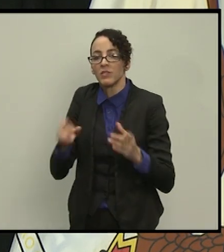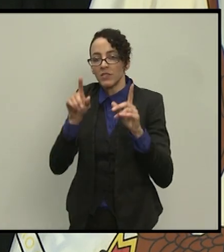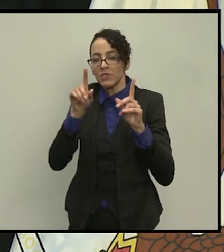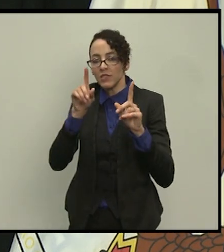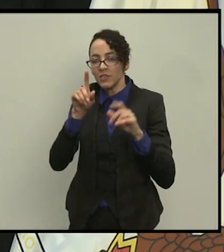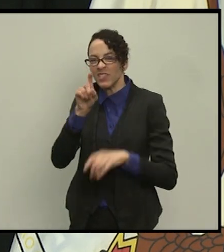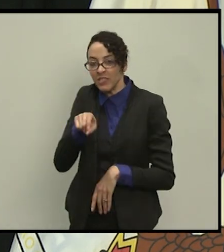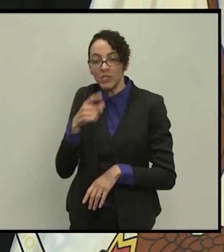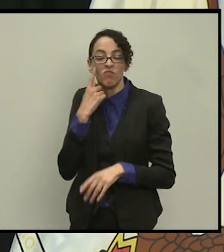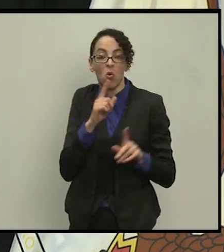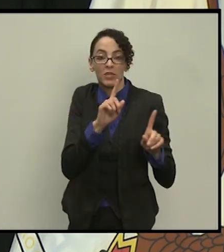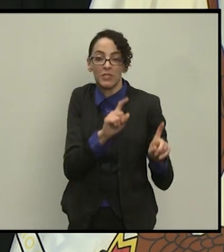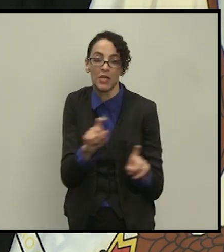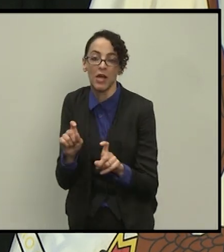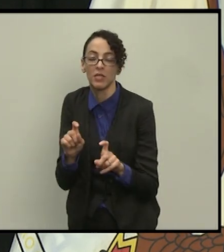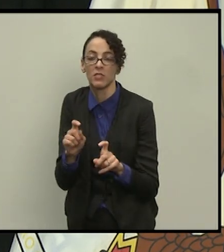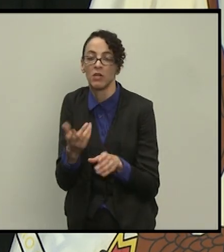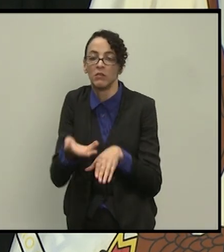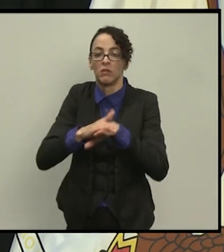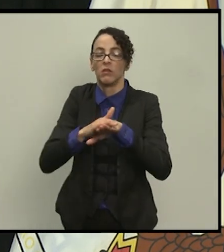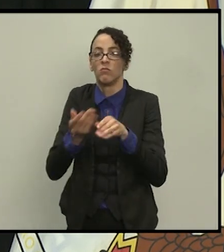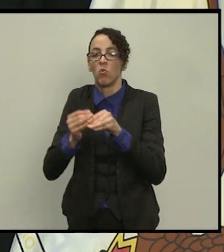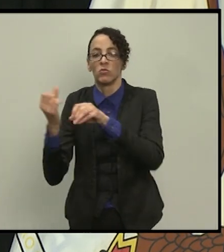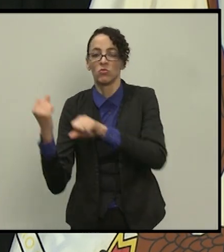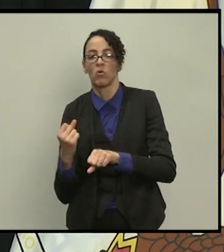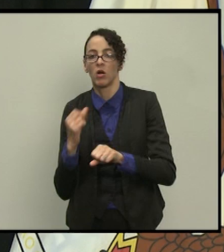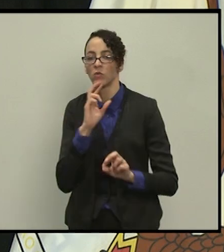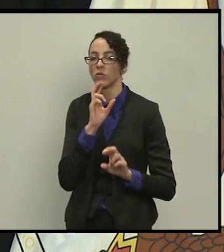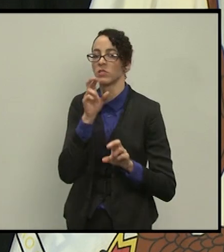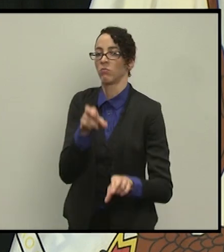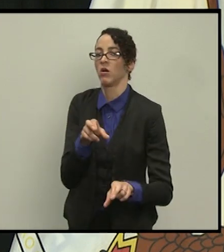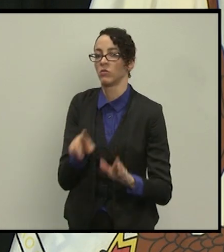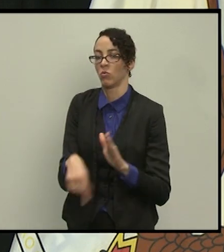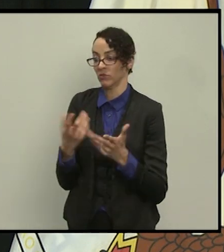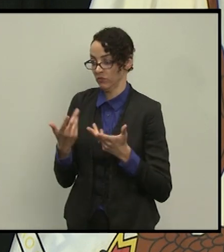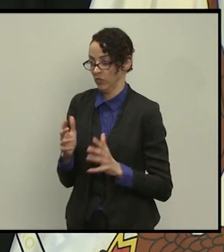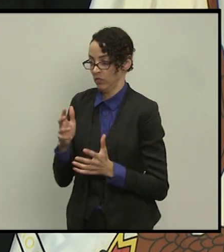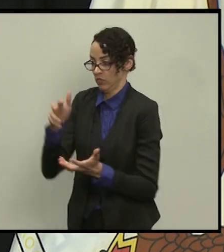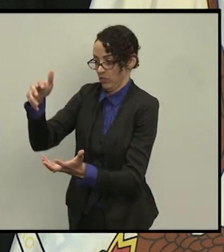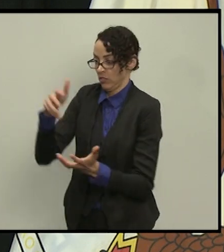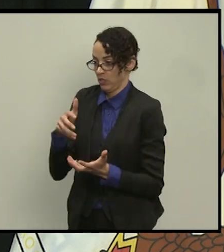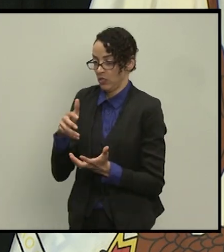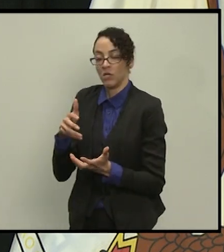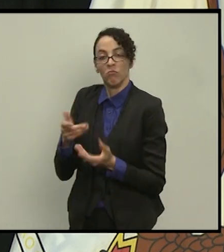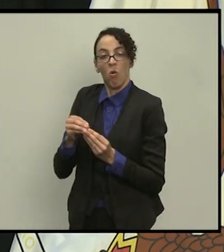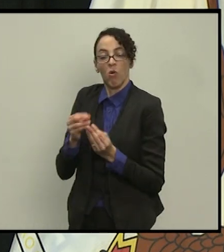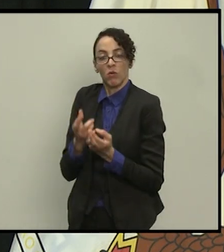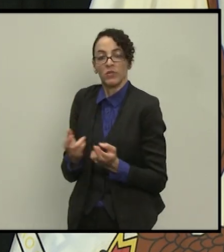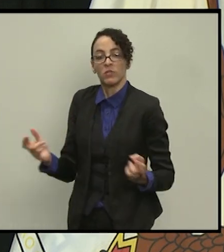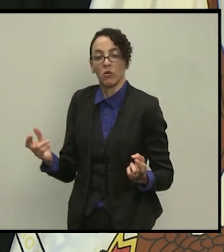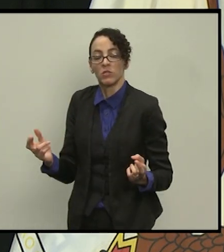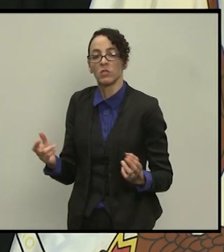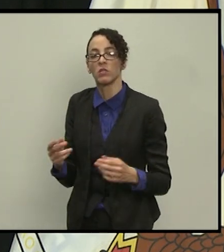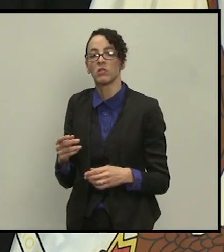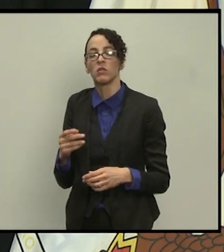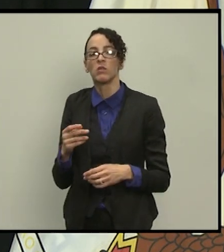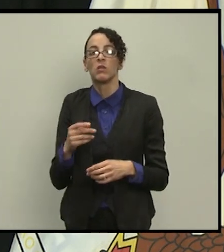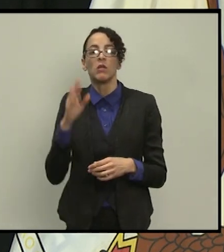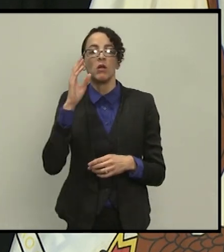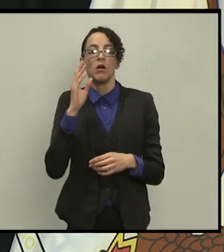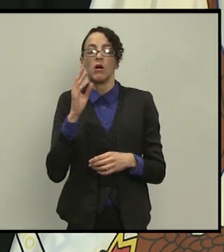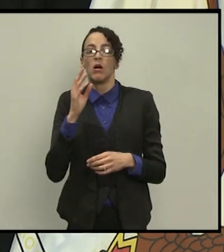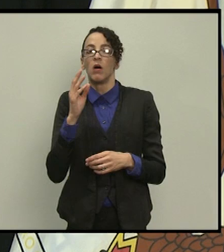to have more reliable sources of those materials. We will be expanding that testing, including close contacts of